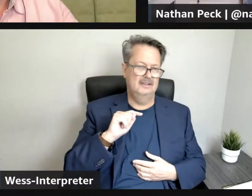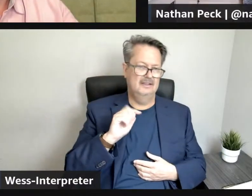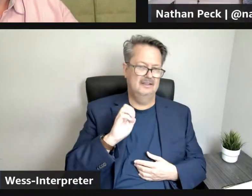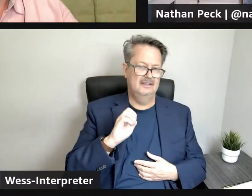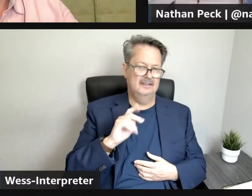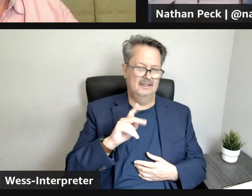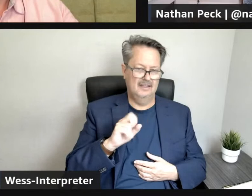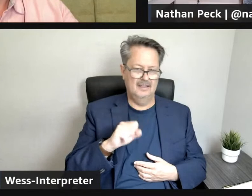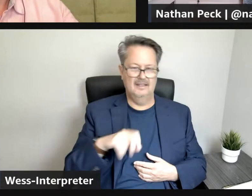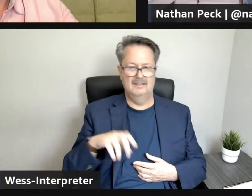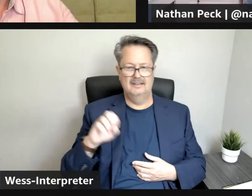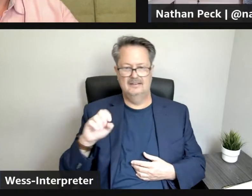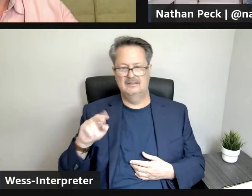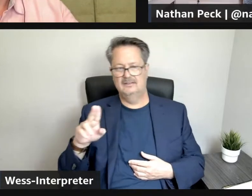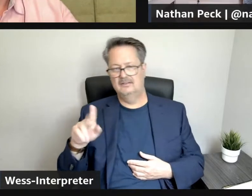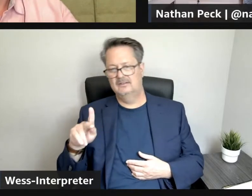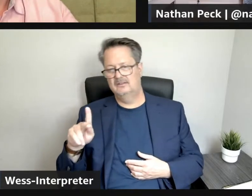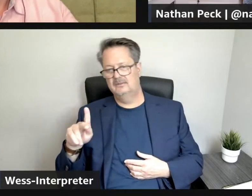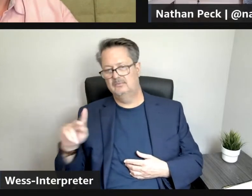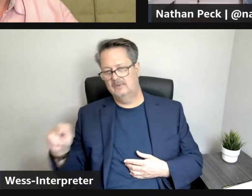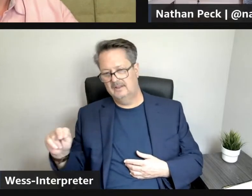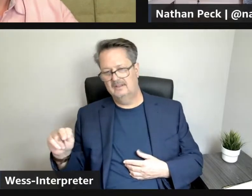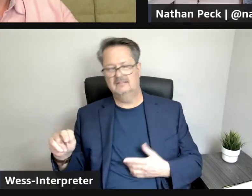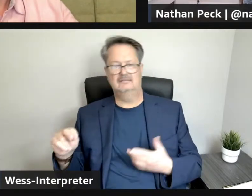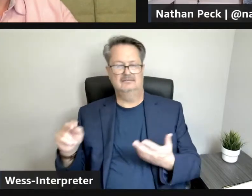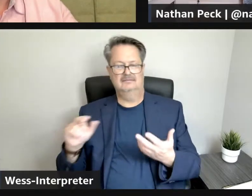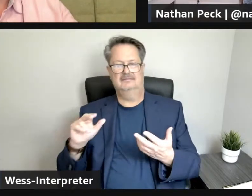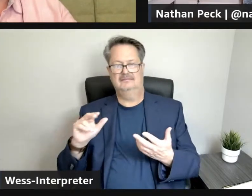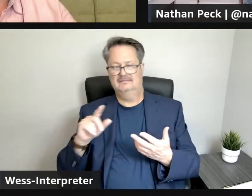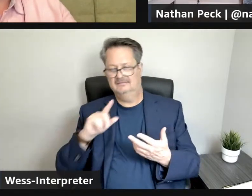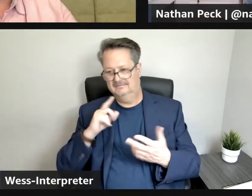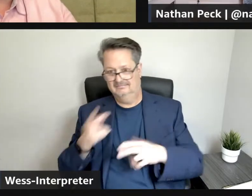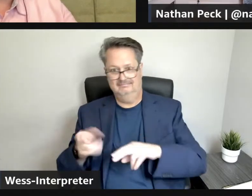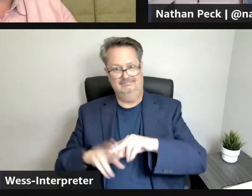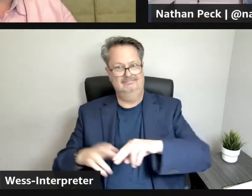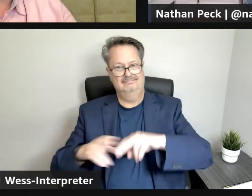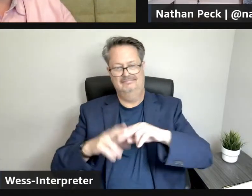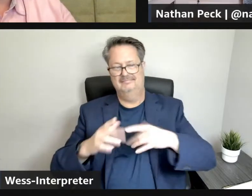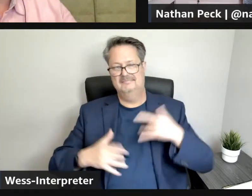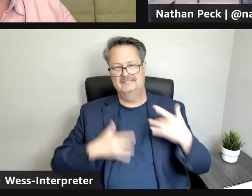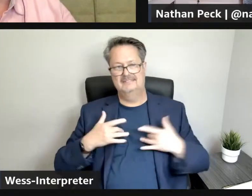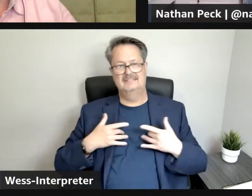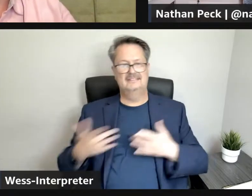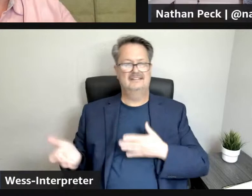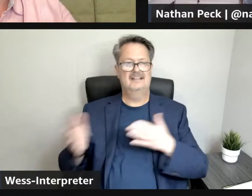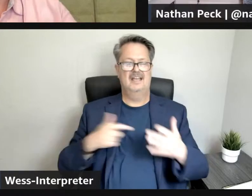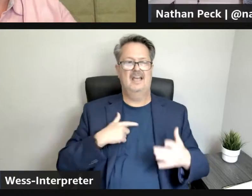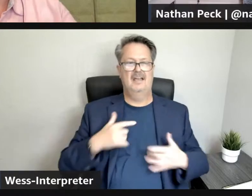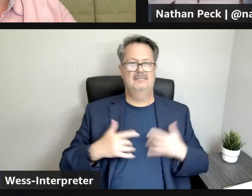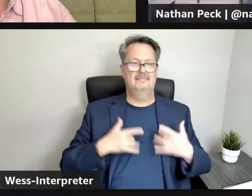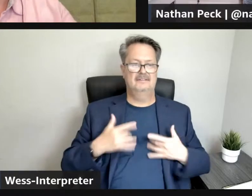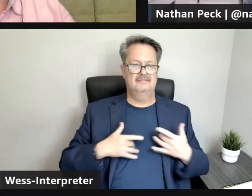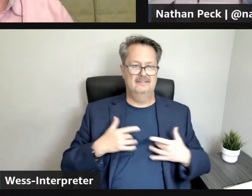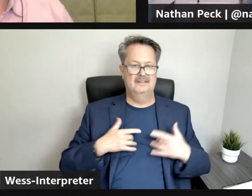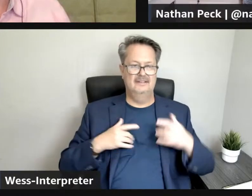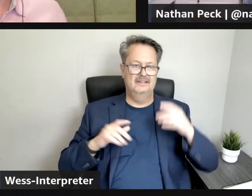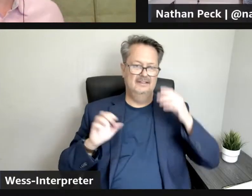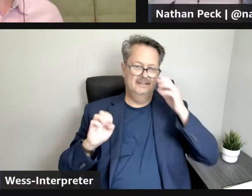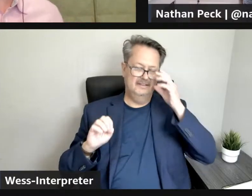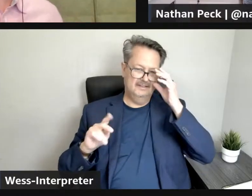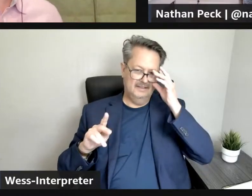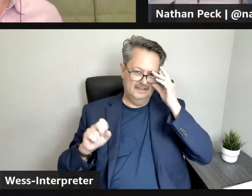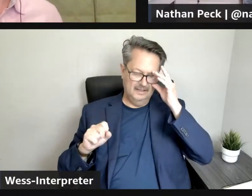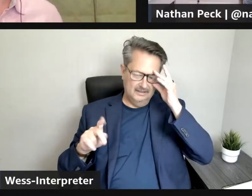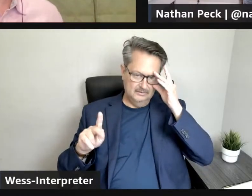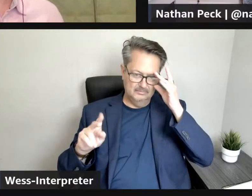AWS, and that makes me excited. Yeah, I'm excited for EKS's future, for Kubernetes' future in